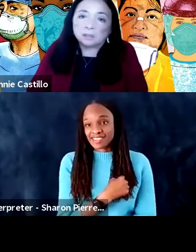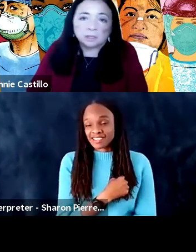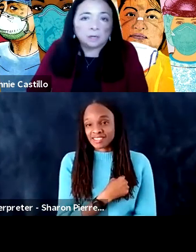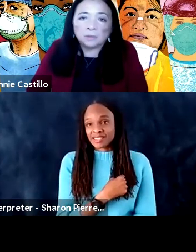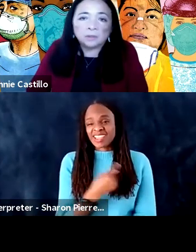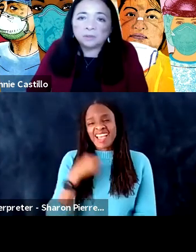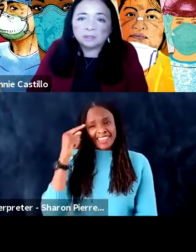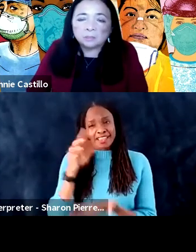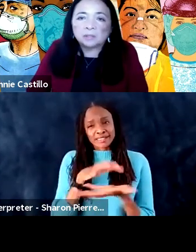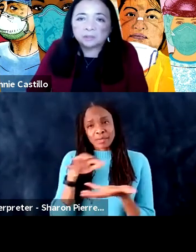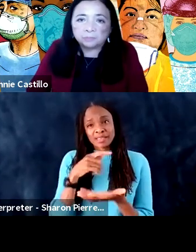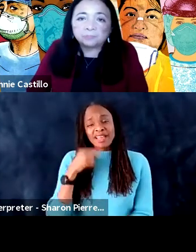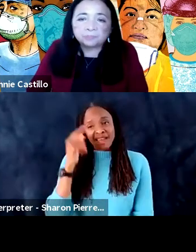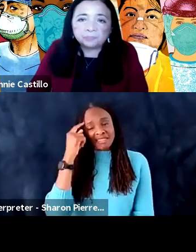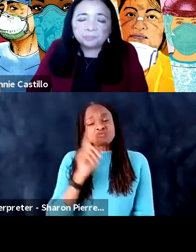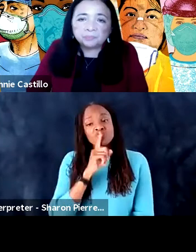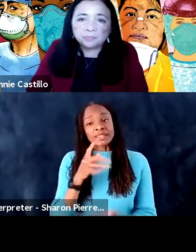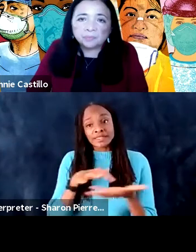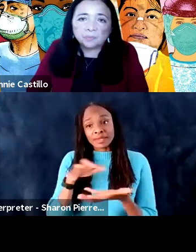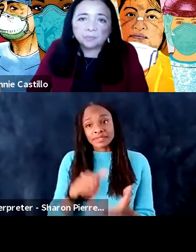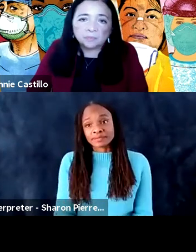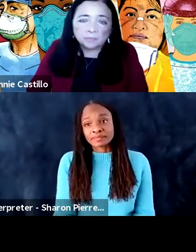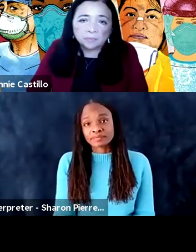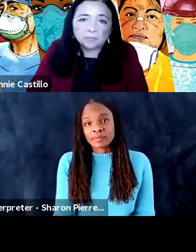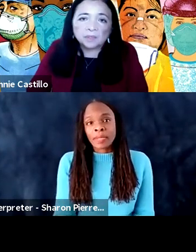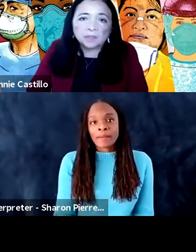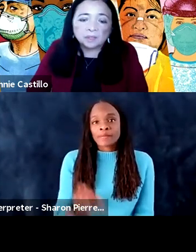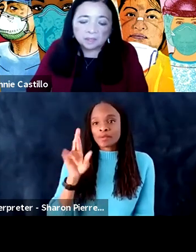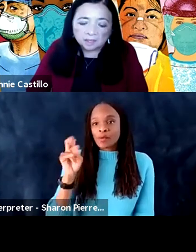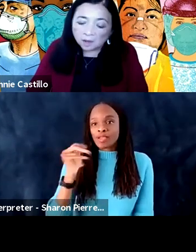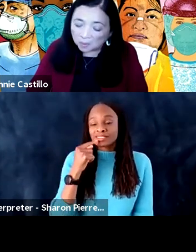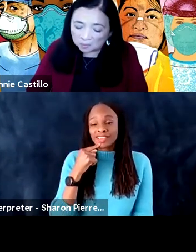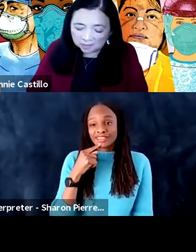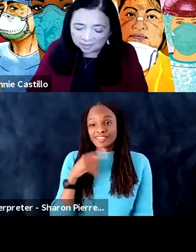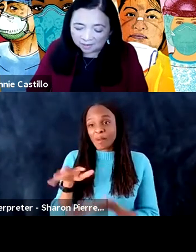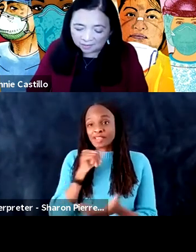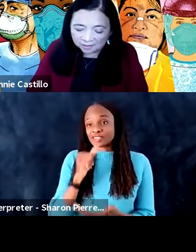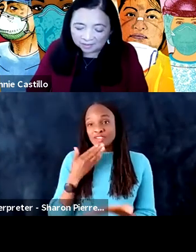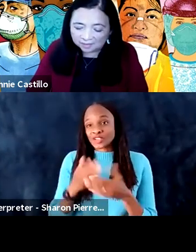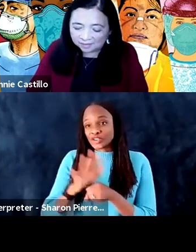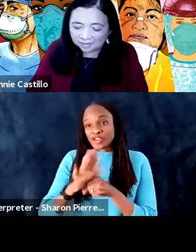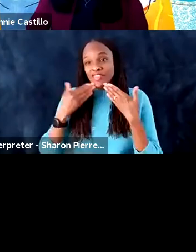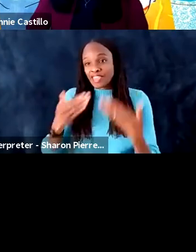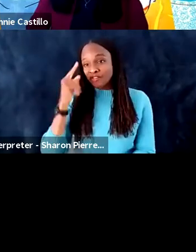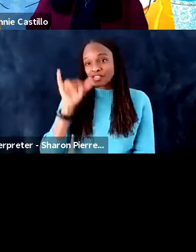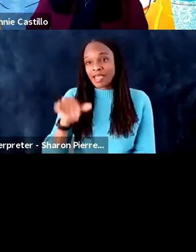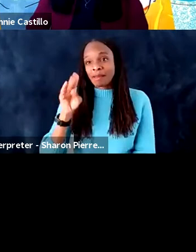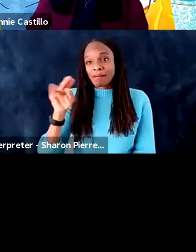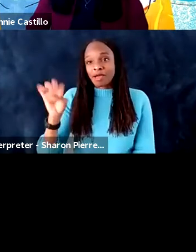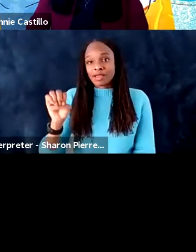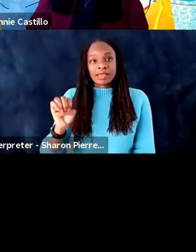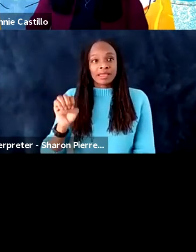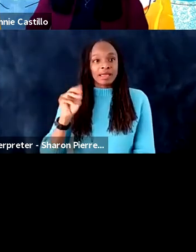it's mixed. I really do think it's mixed. Yep. And mixed isn't good enough. Thank you for that, Bonnie. Mark,